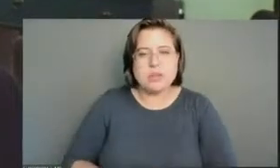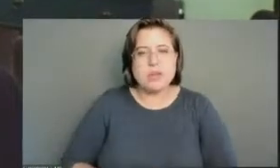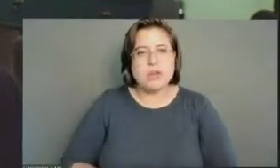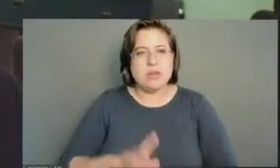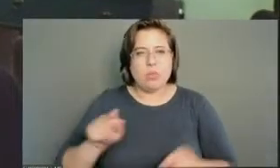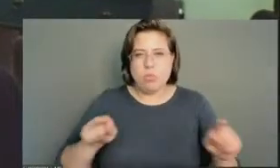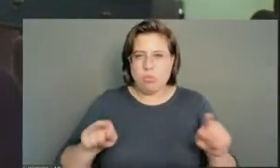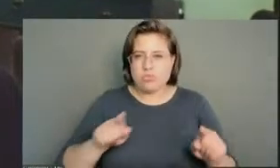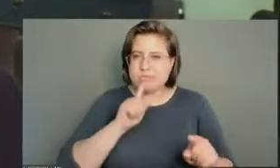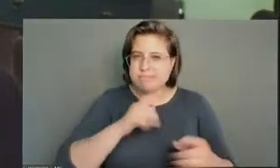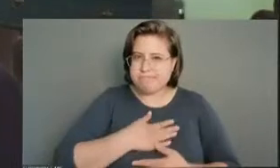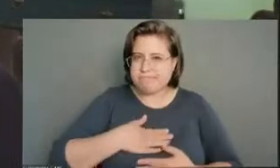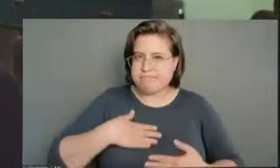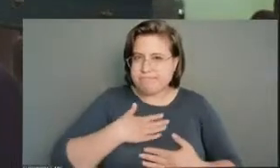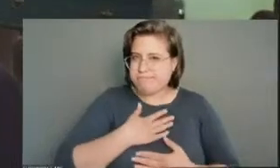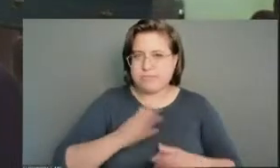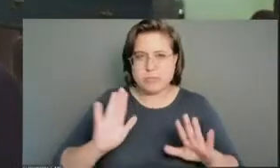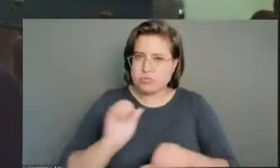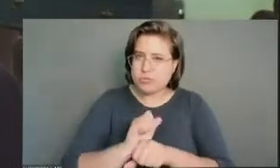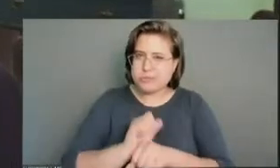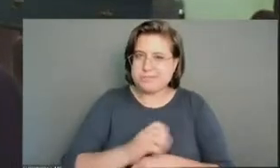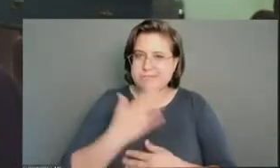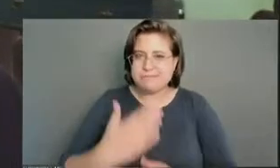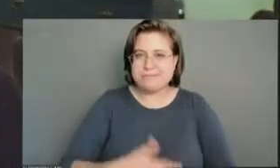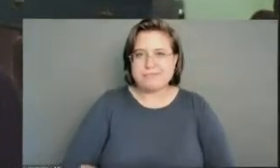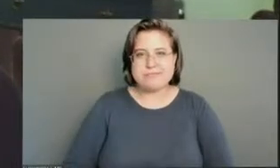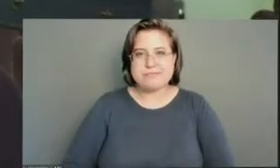recommendations and excellent work. Thank you.